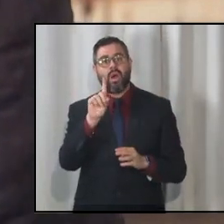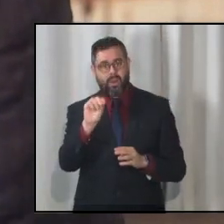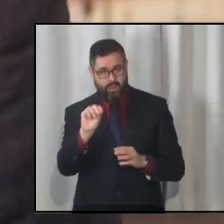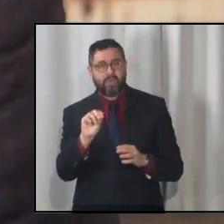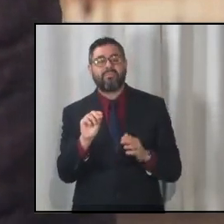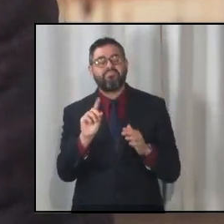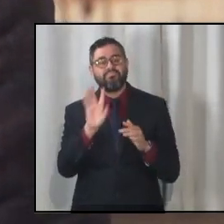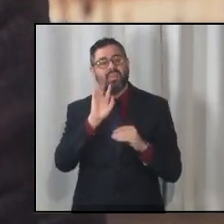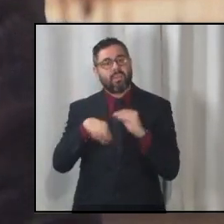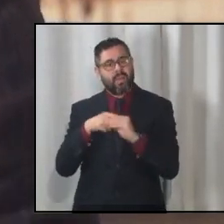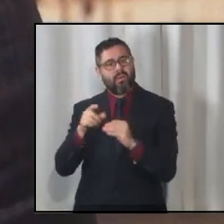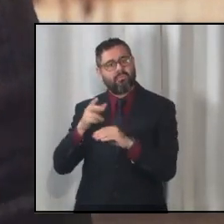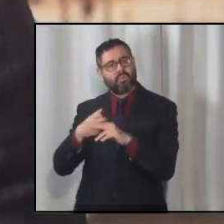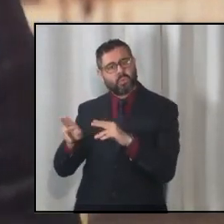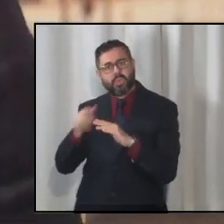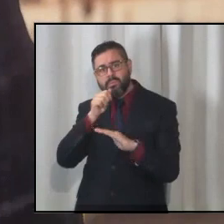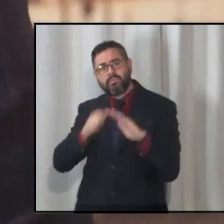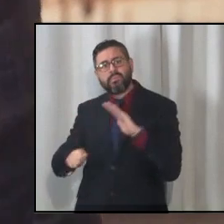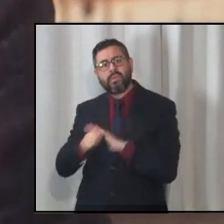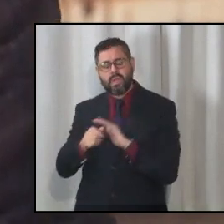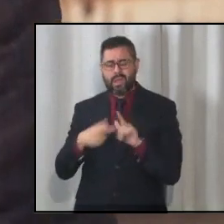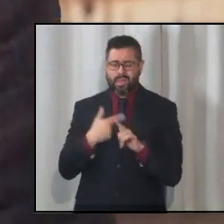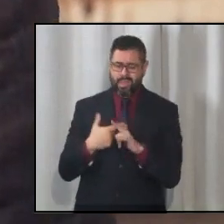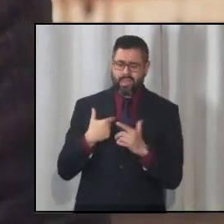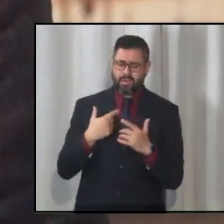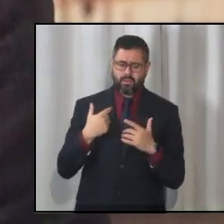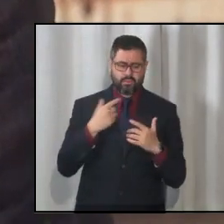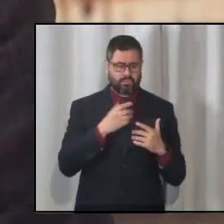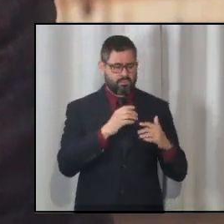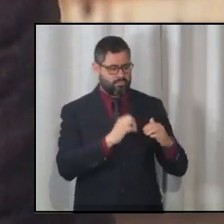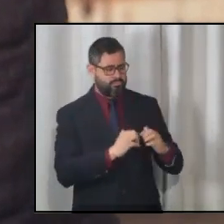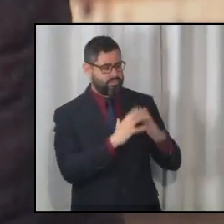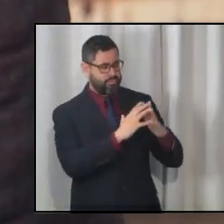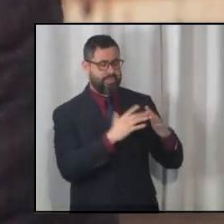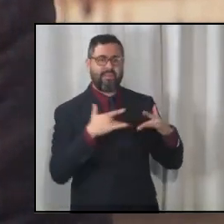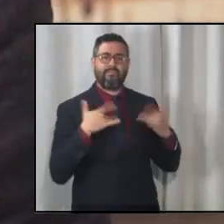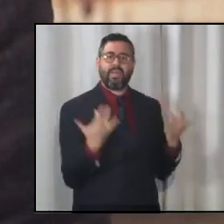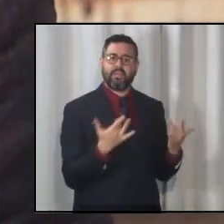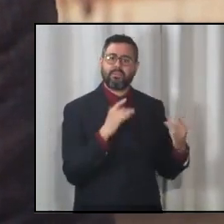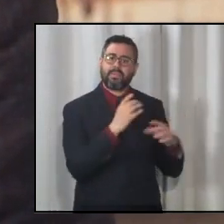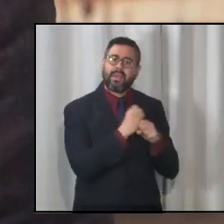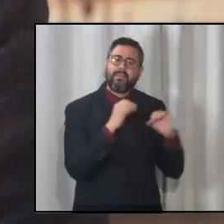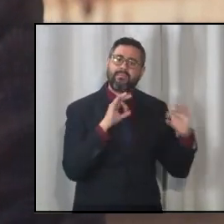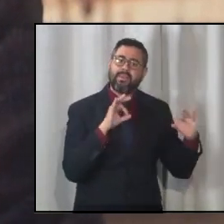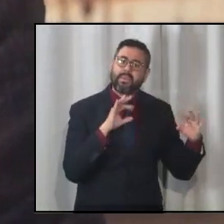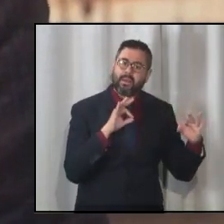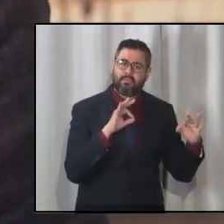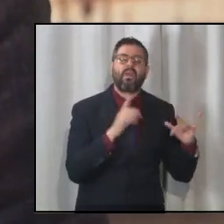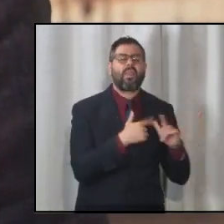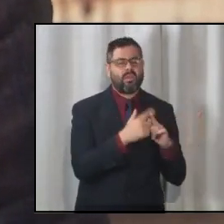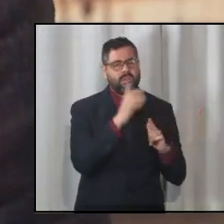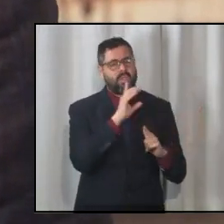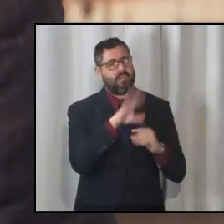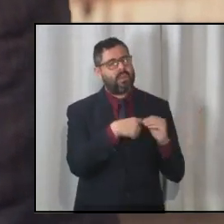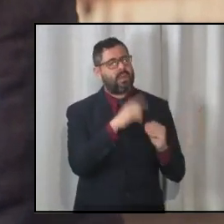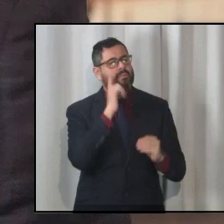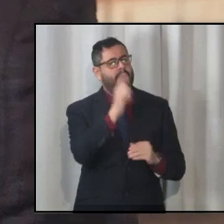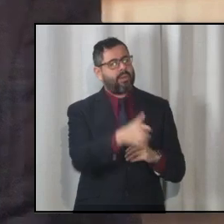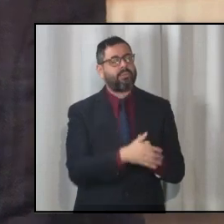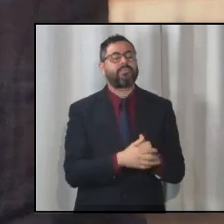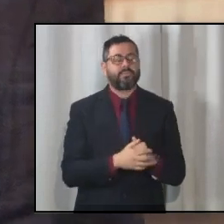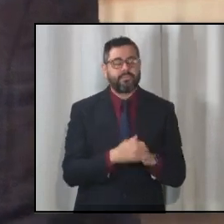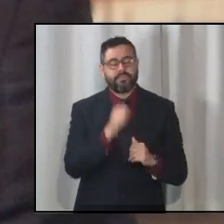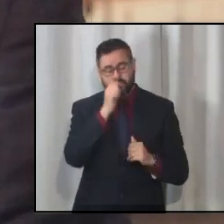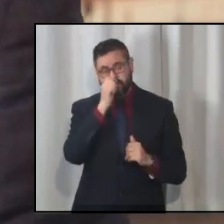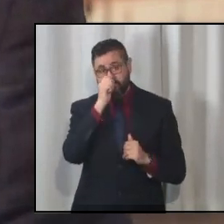community members in the neighborhood and received some important feedback, which I'll touch on a little bit later this morning. Today, we're focusing on a new